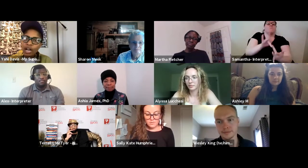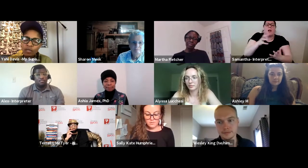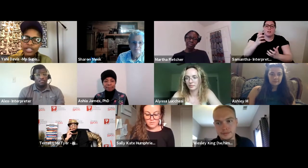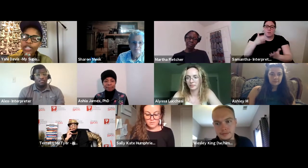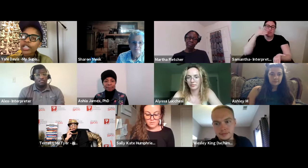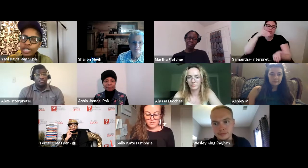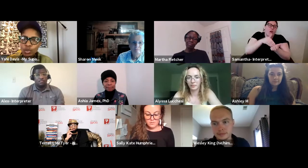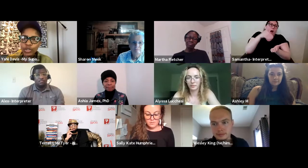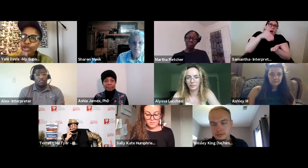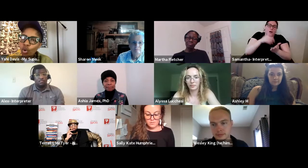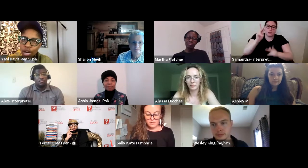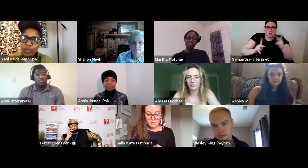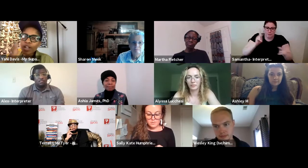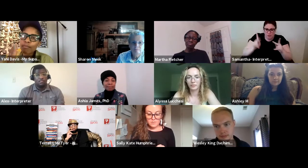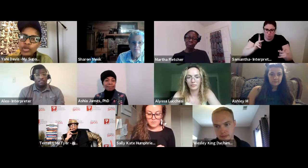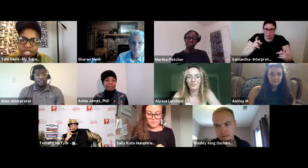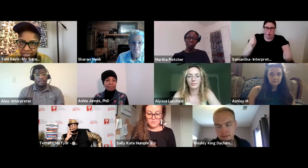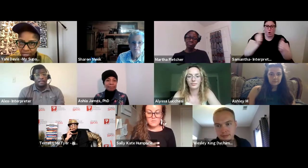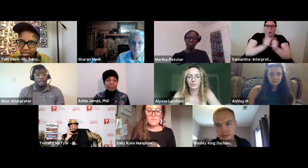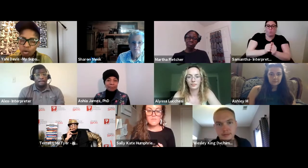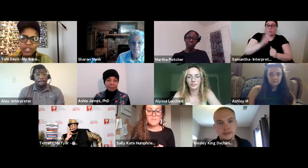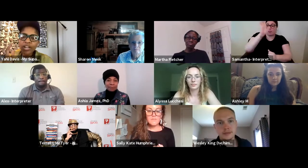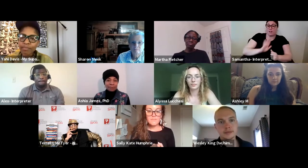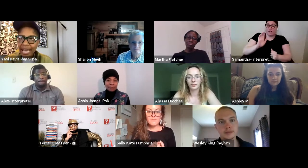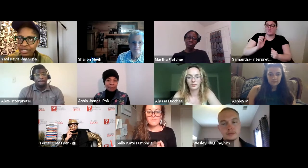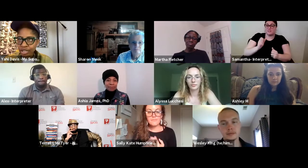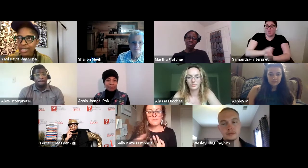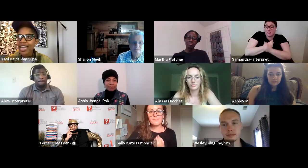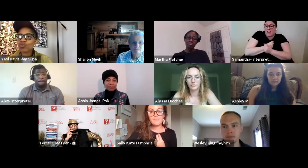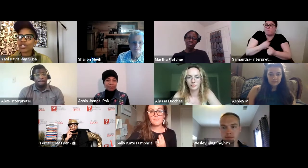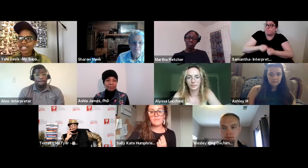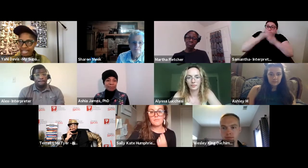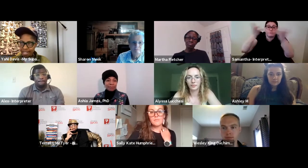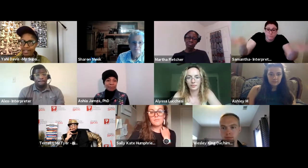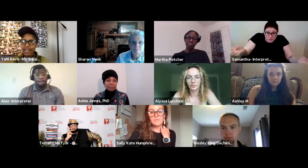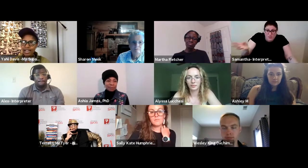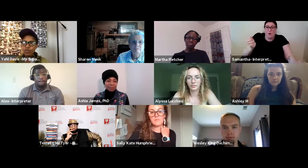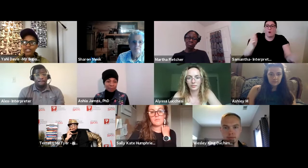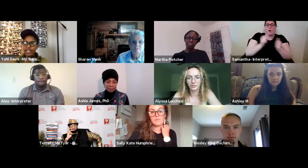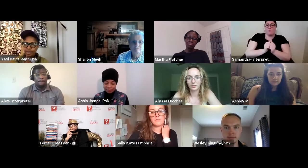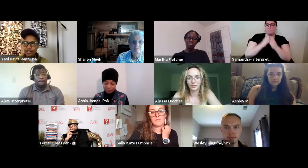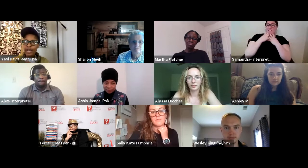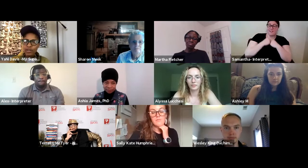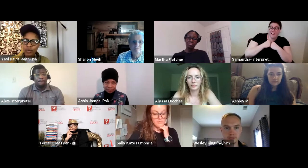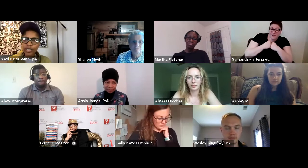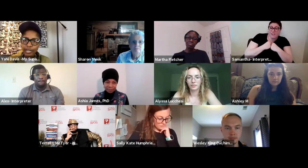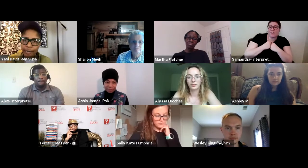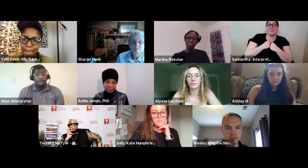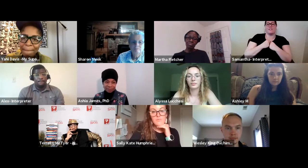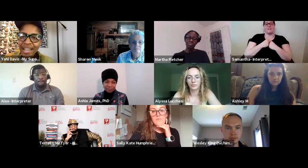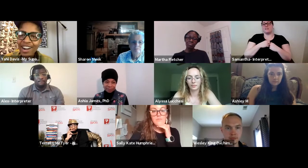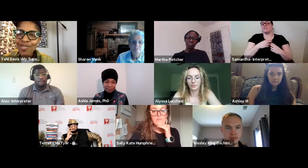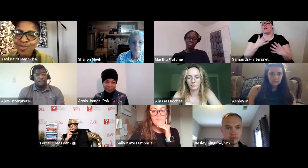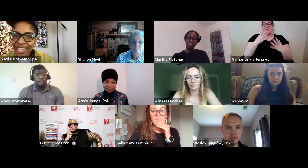with goodness, with joy, with community, with compassion, and with care, and with care, and with